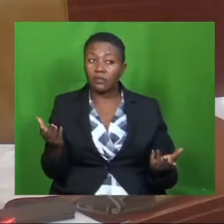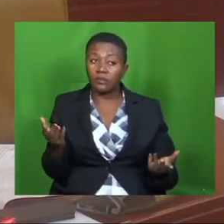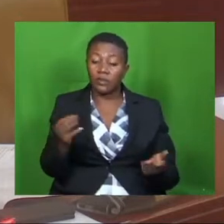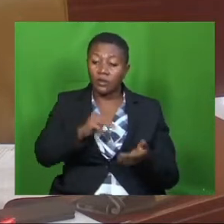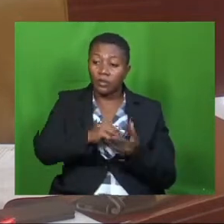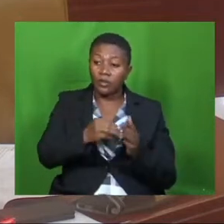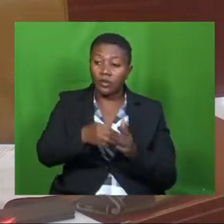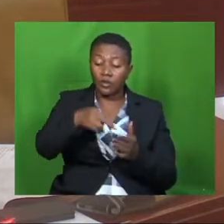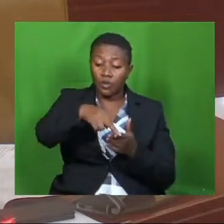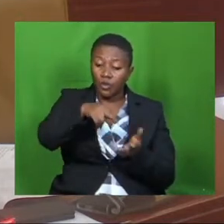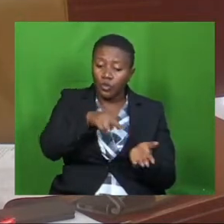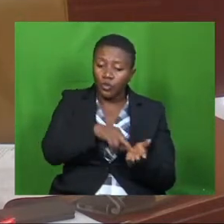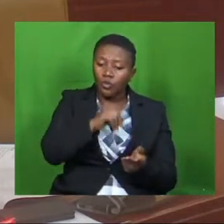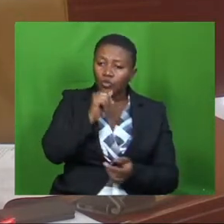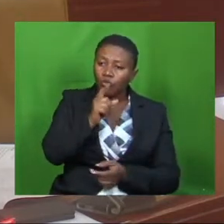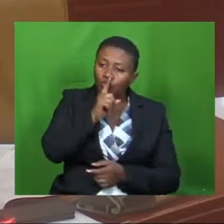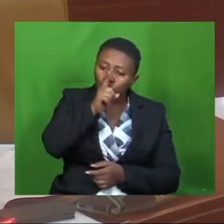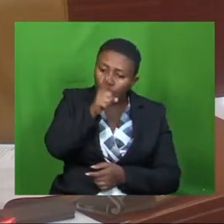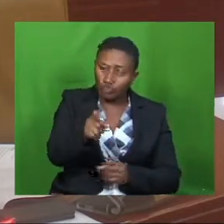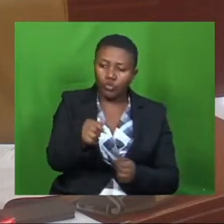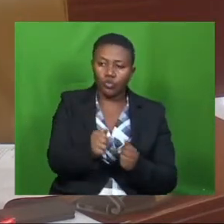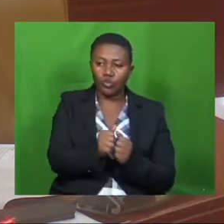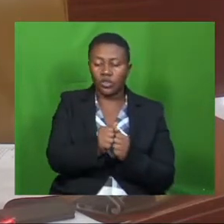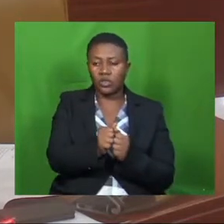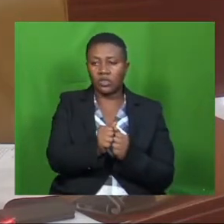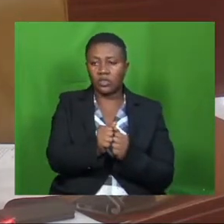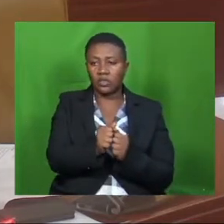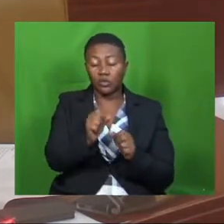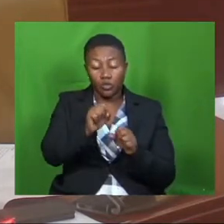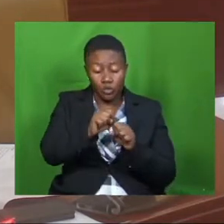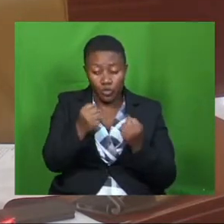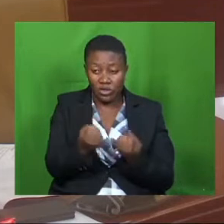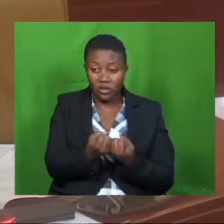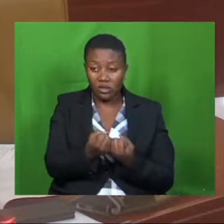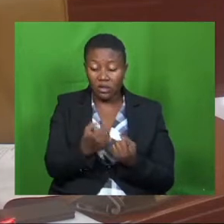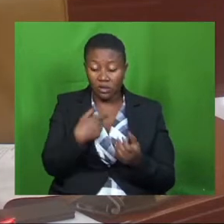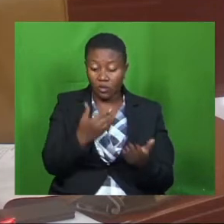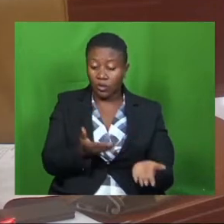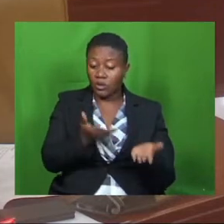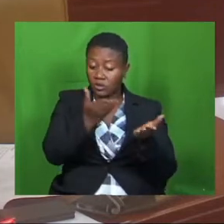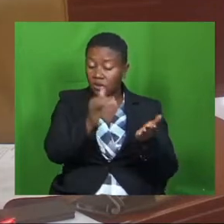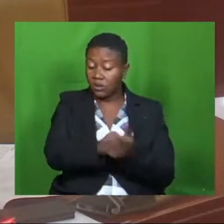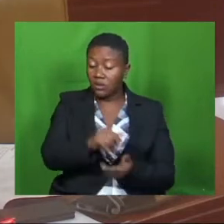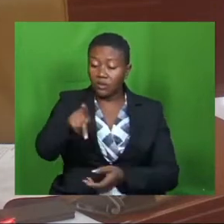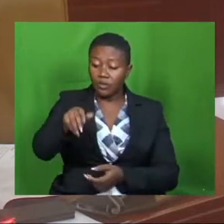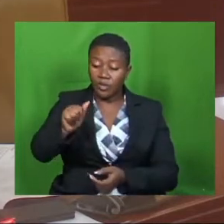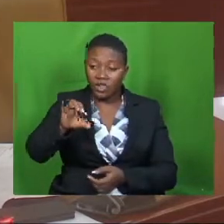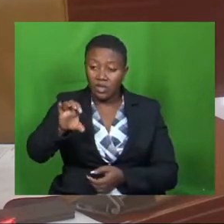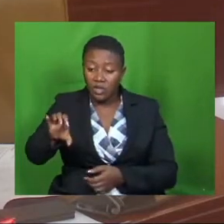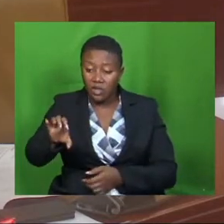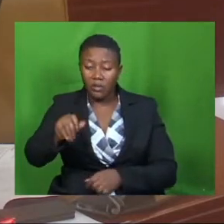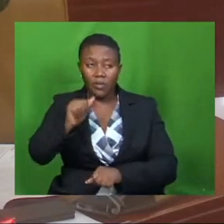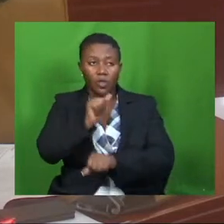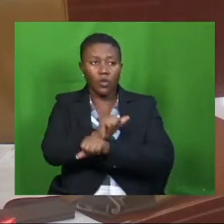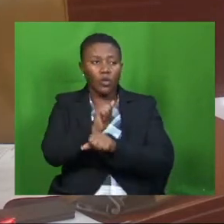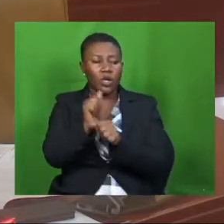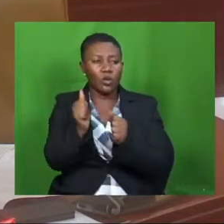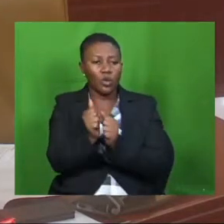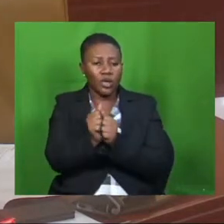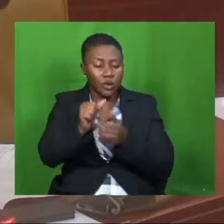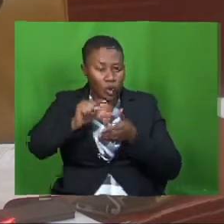is no loss to the state. I have paid for, you have provided a service. I've paid for